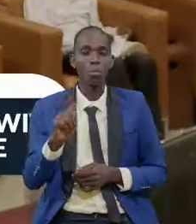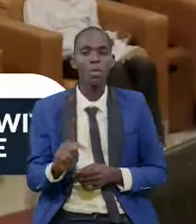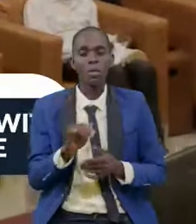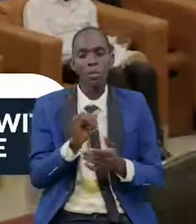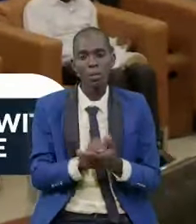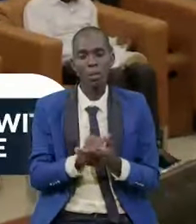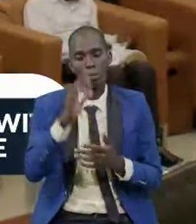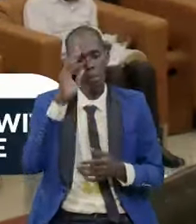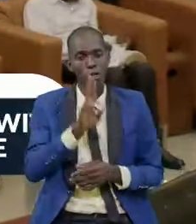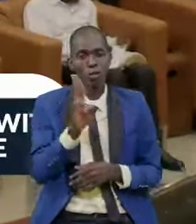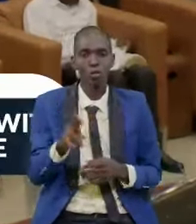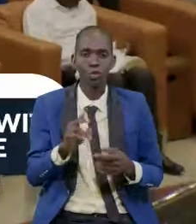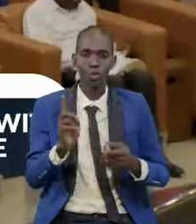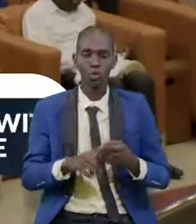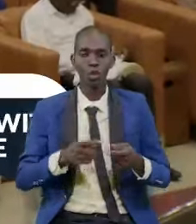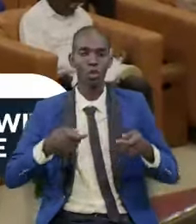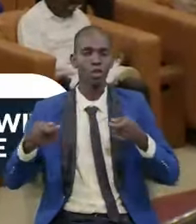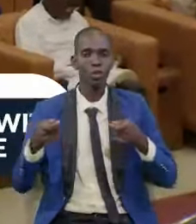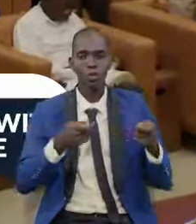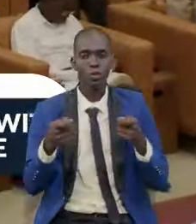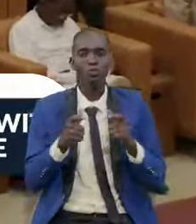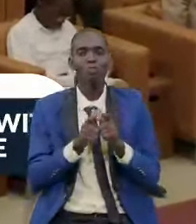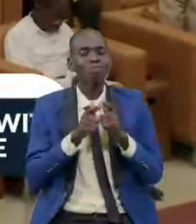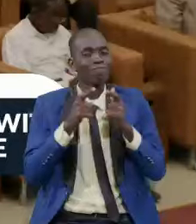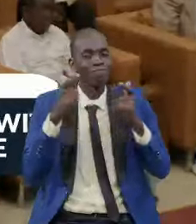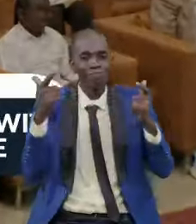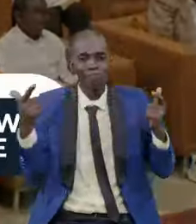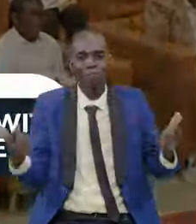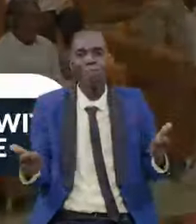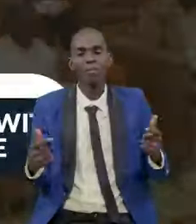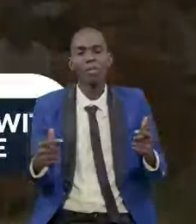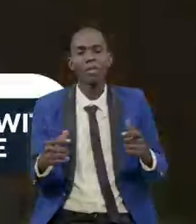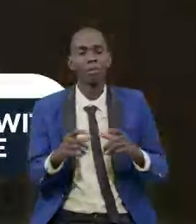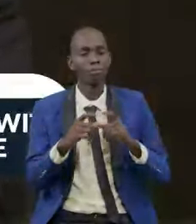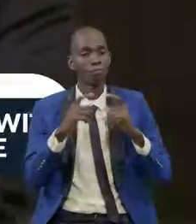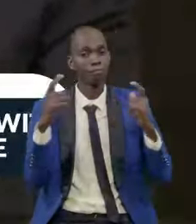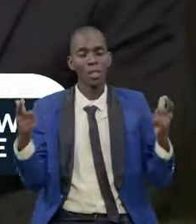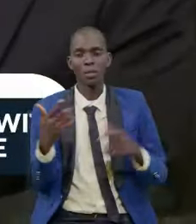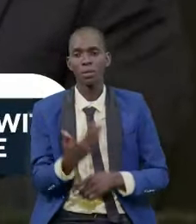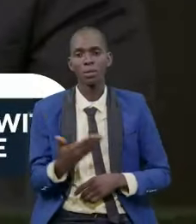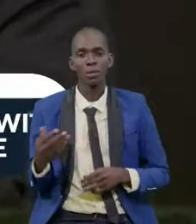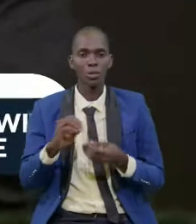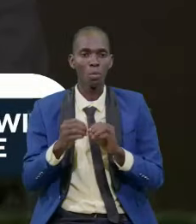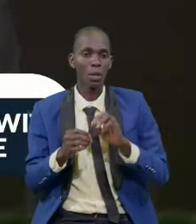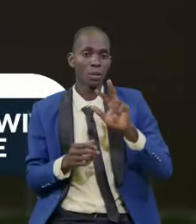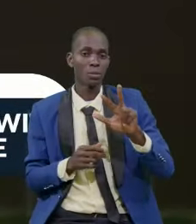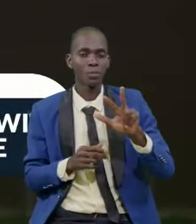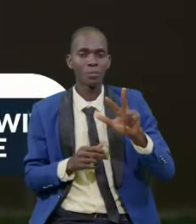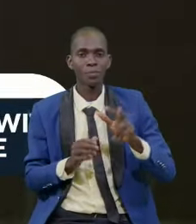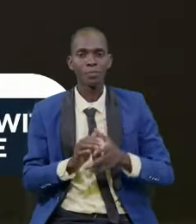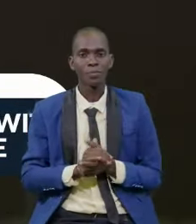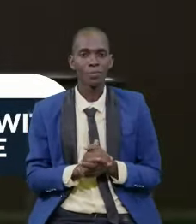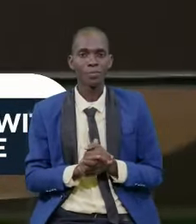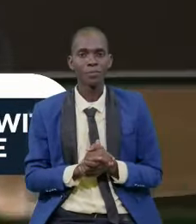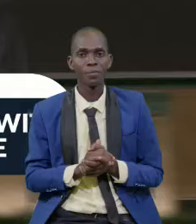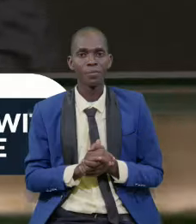to control great, big, large creatures. Number three, we're looking